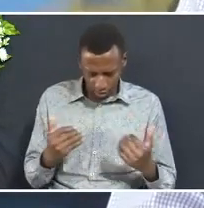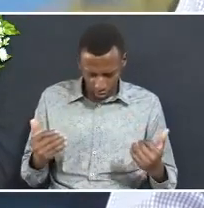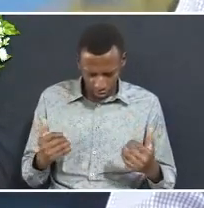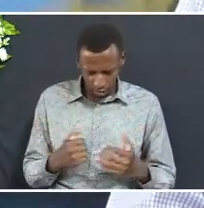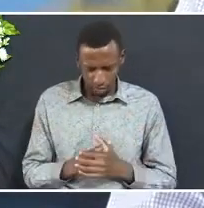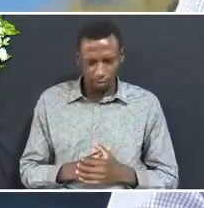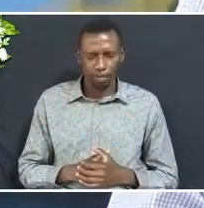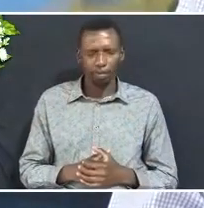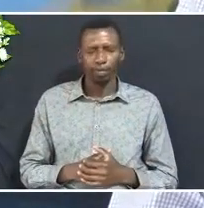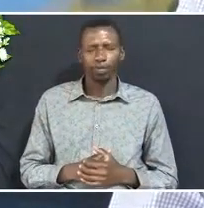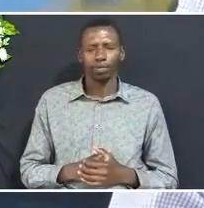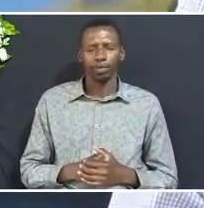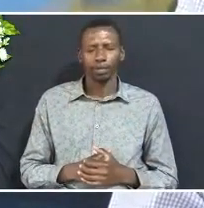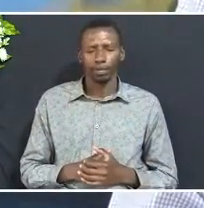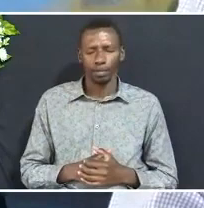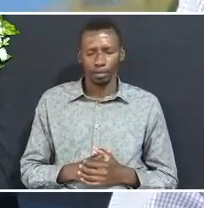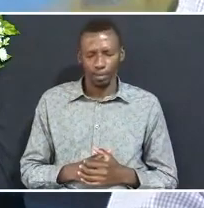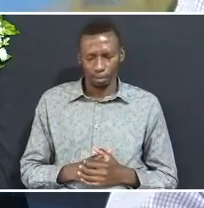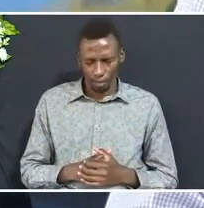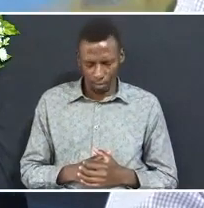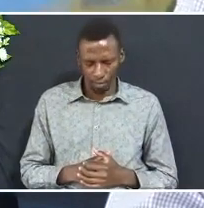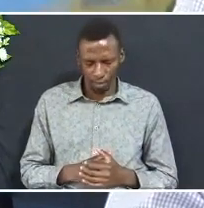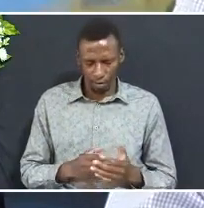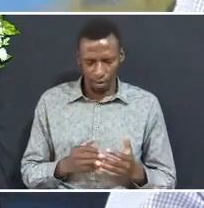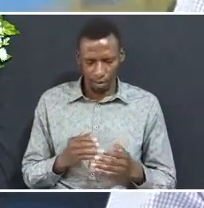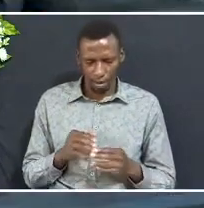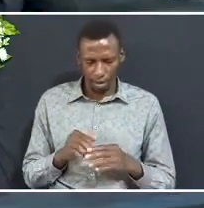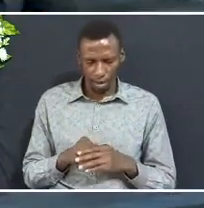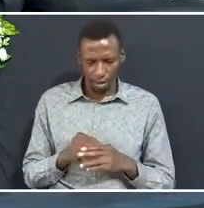Maombi yanapoendelea.